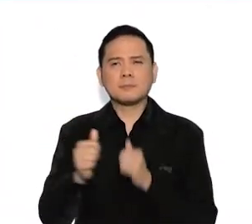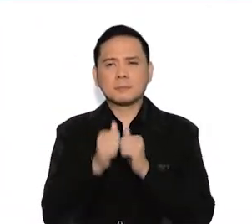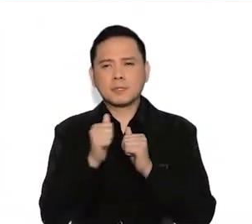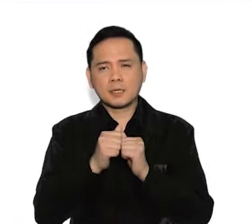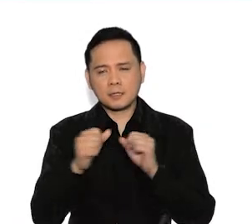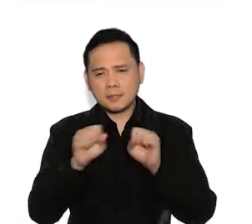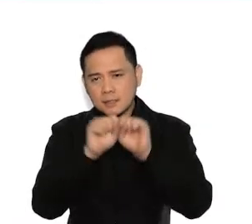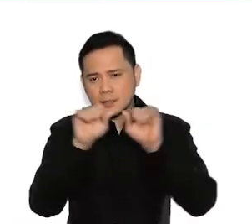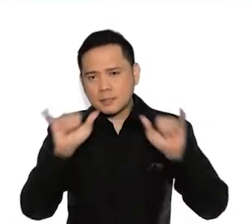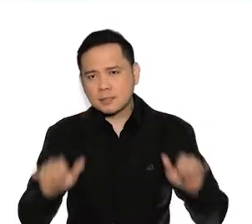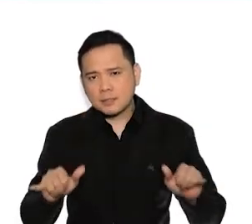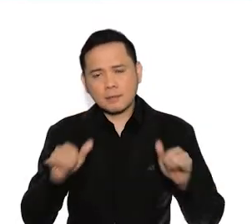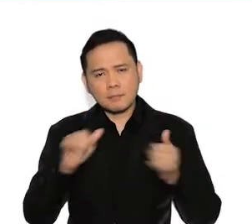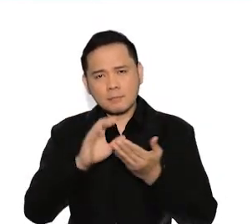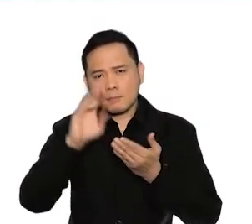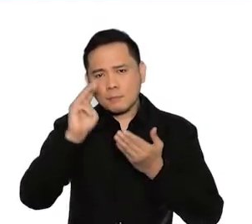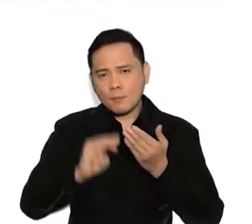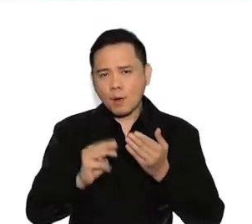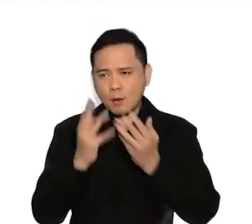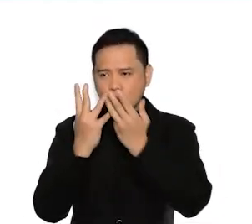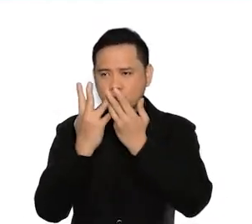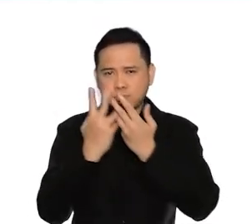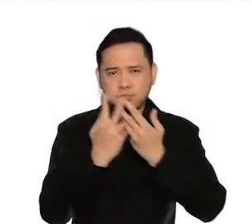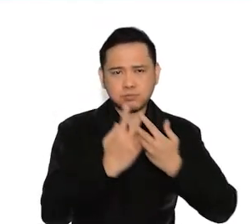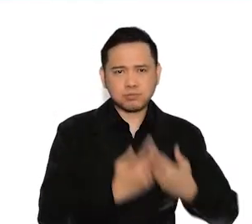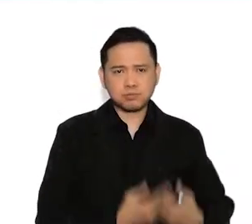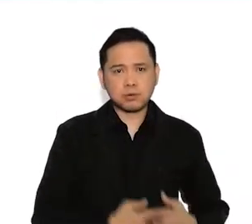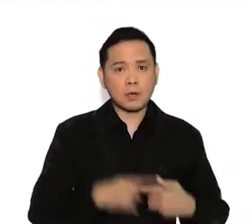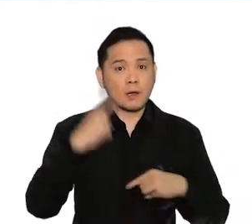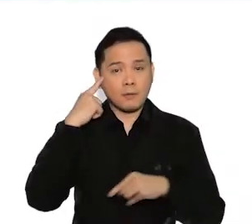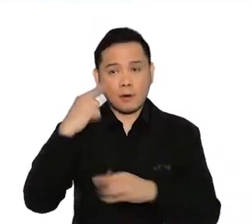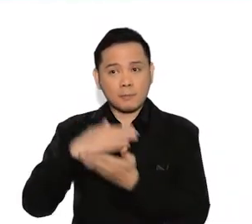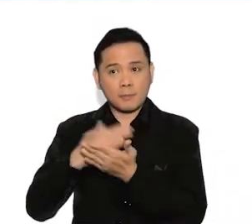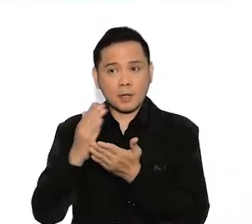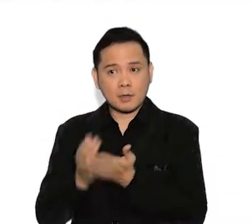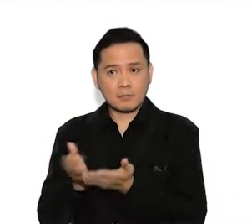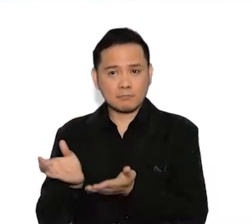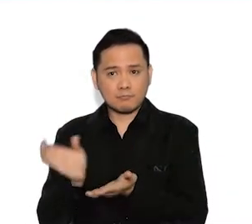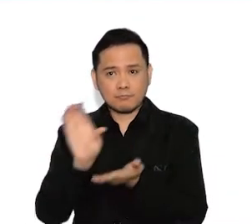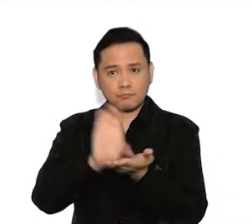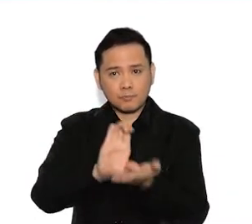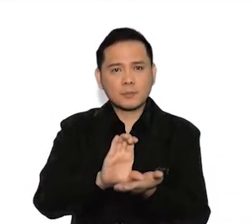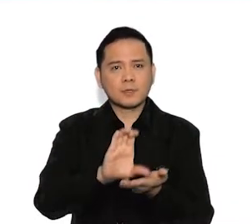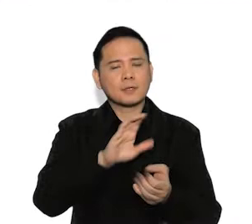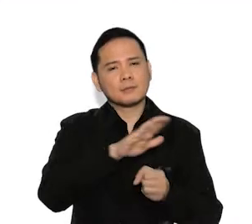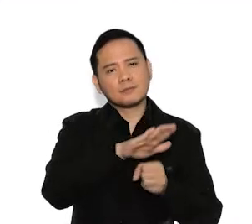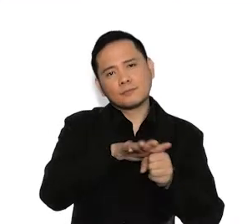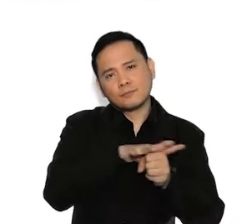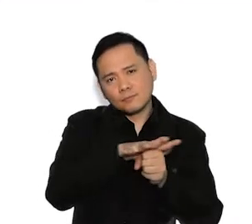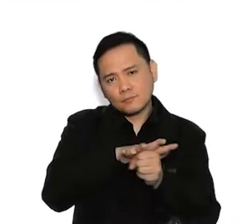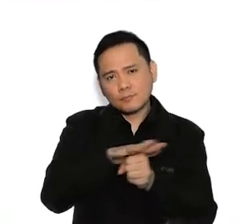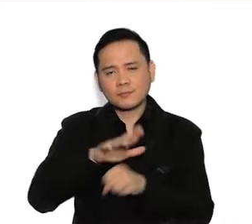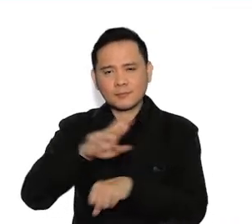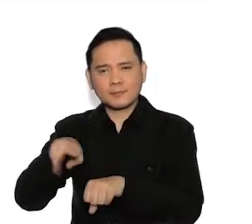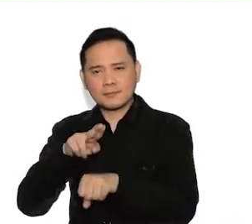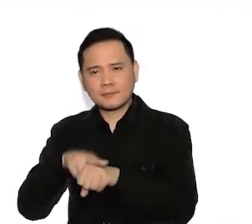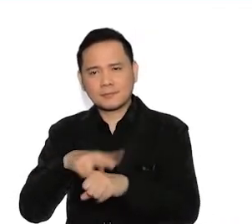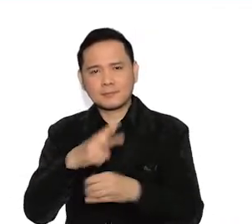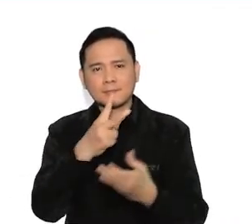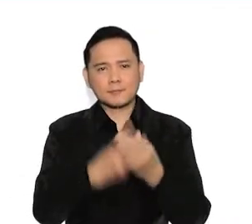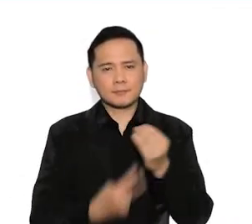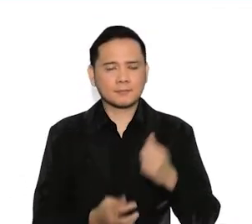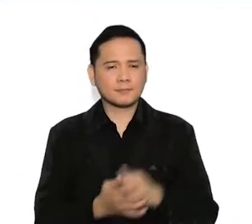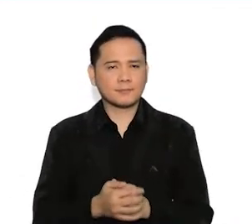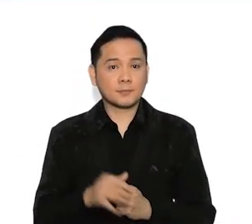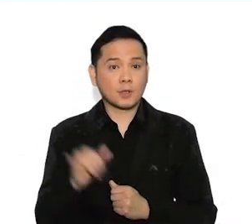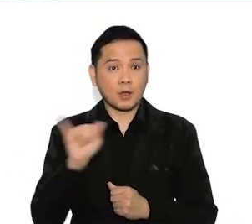CCET is a way to mainstream climate change in the government plans and budget, nationally and locally. It can also